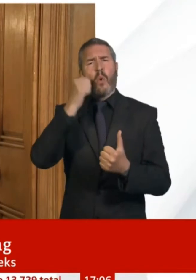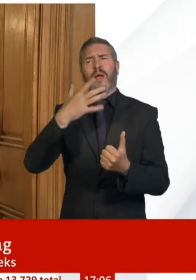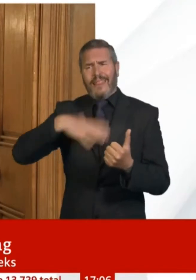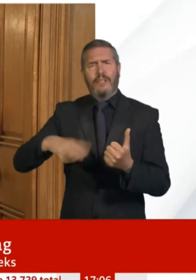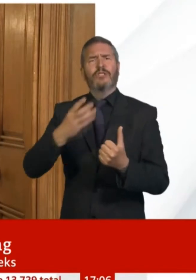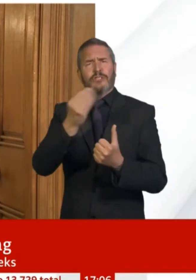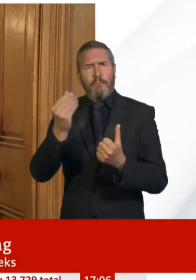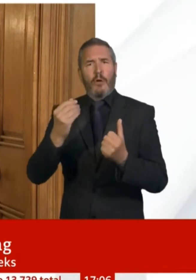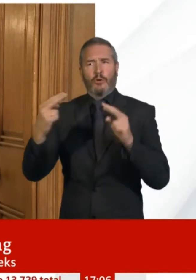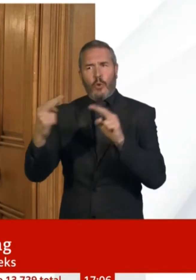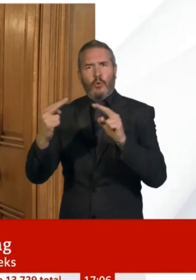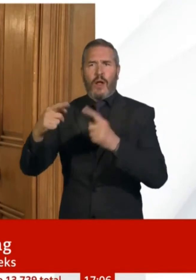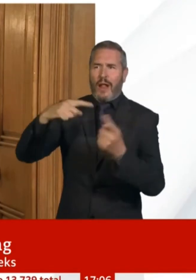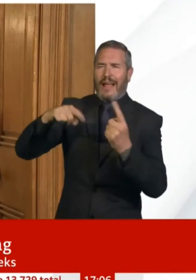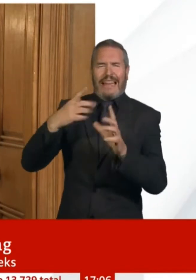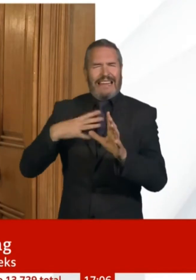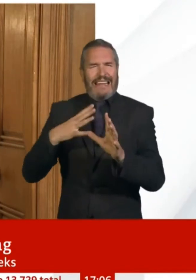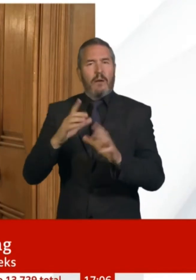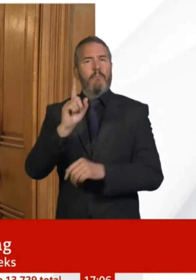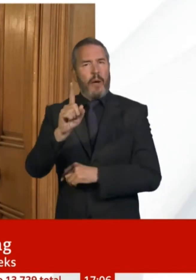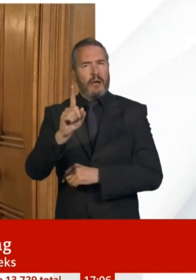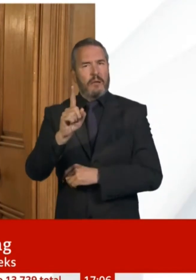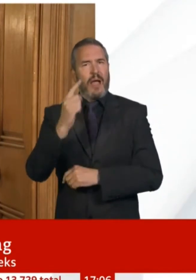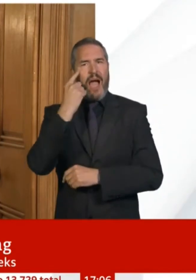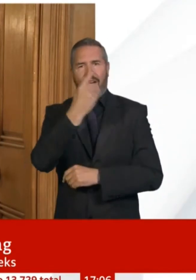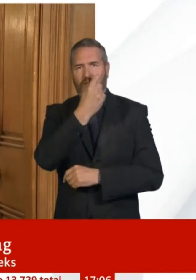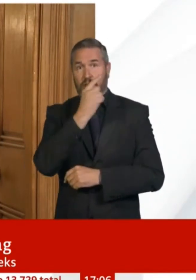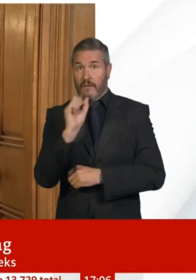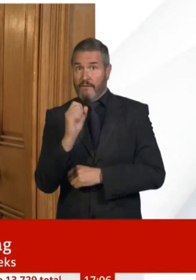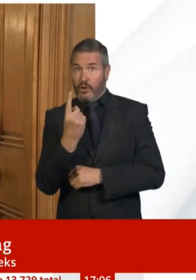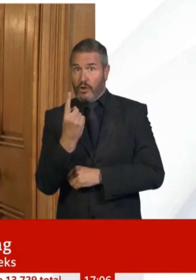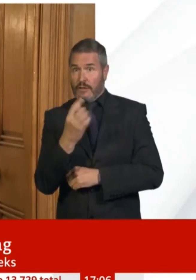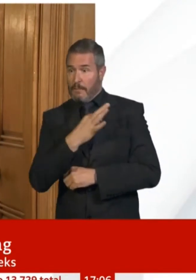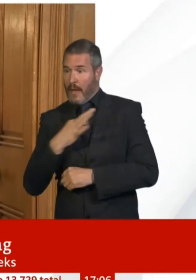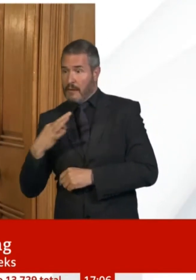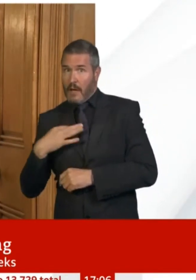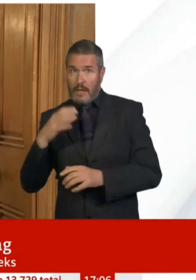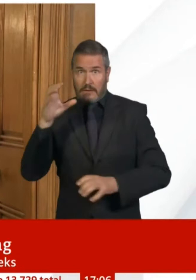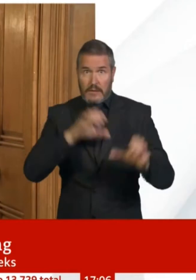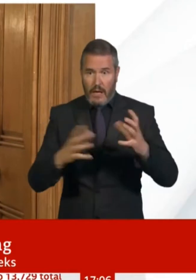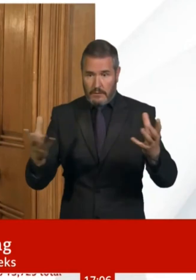But we will only do it when the evidence demonstrates that it is safe to do it.